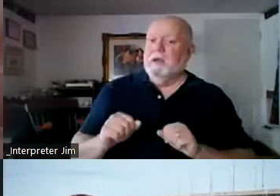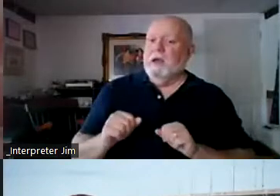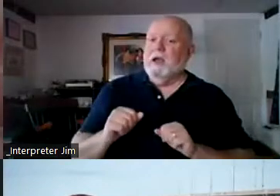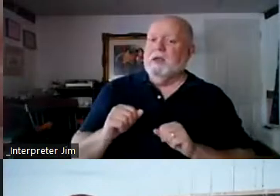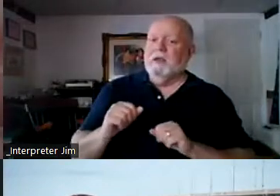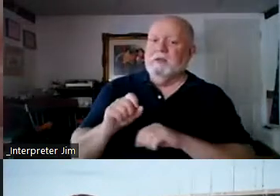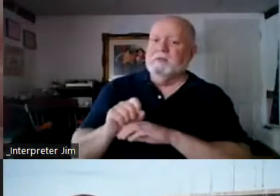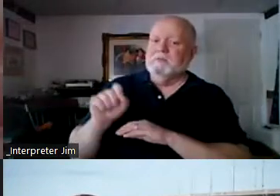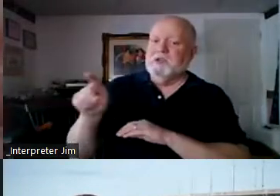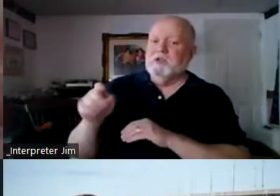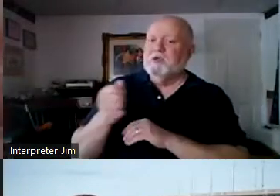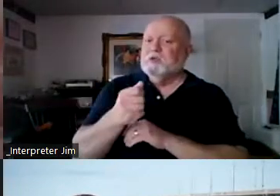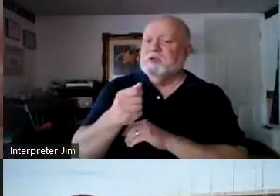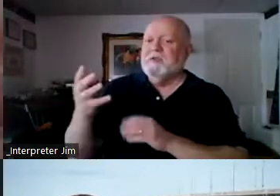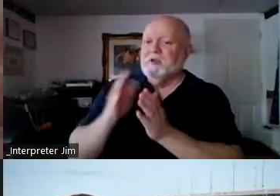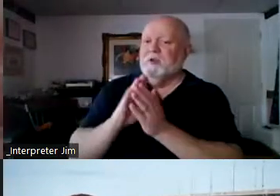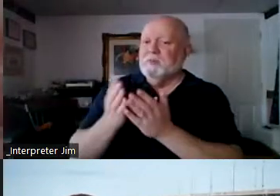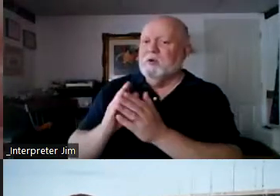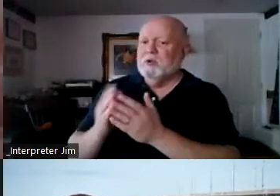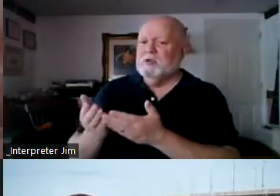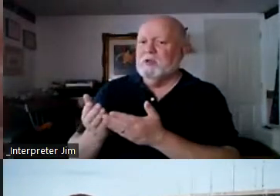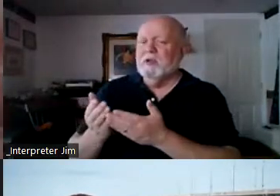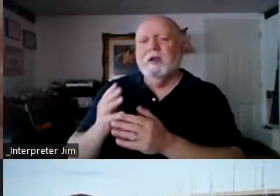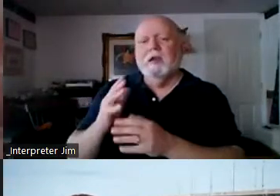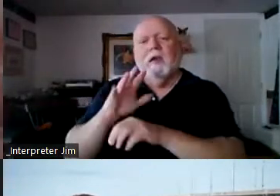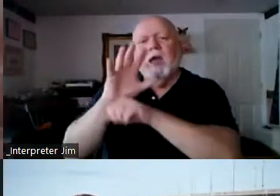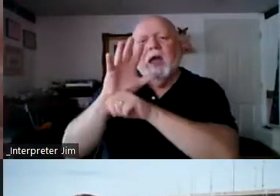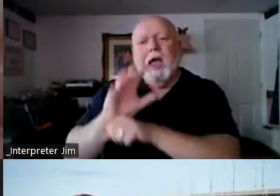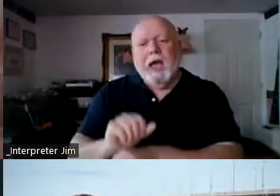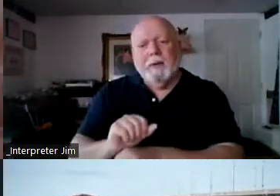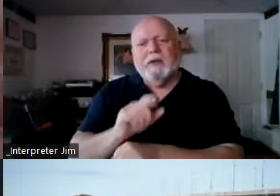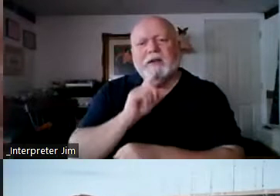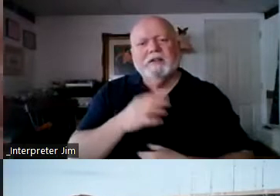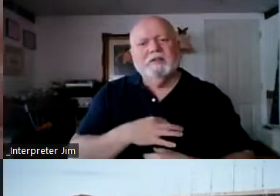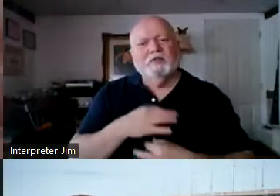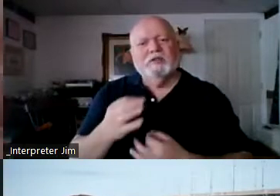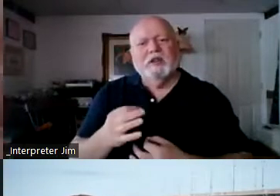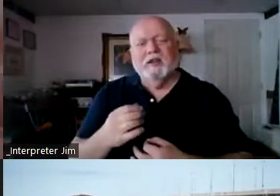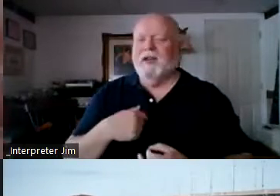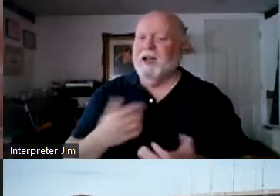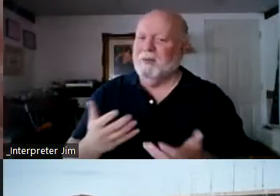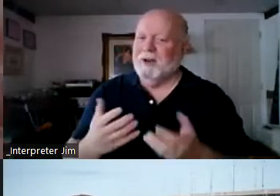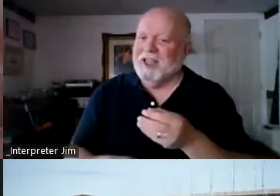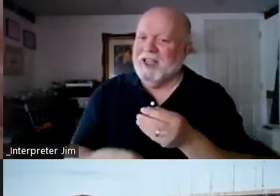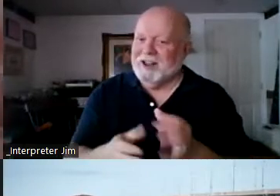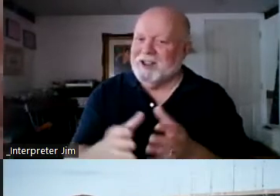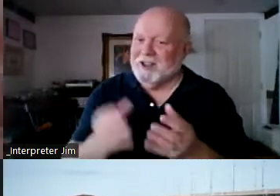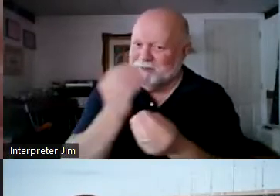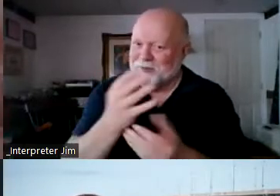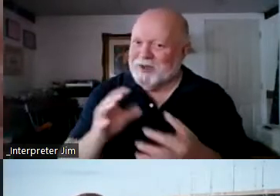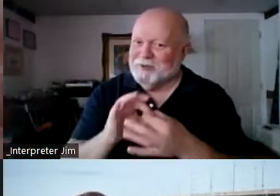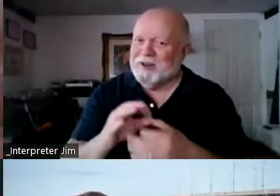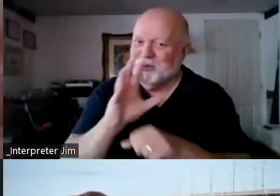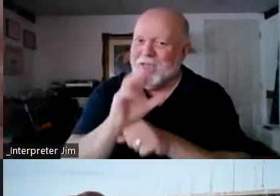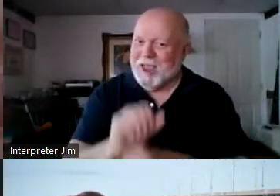heather.chapman@va.gov. And habit is interesting. I've been looking specifically. I was going to add a whole bunch of habit in here.